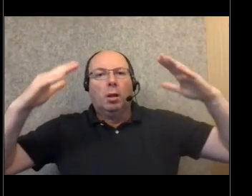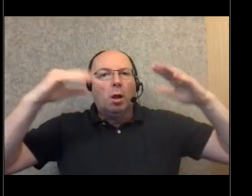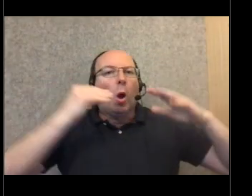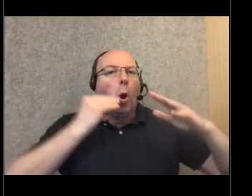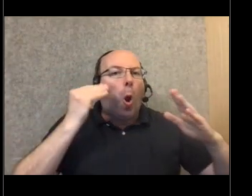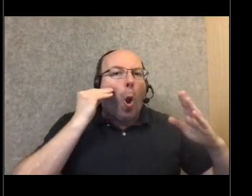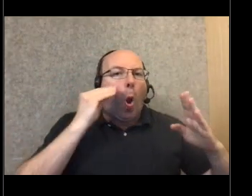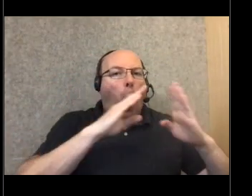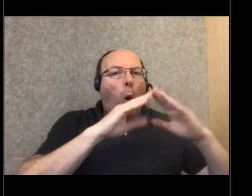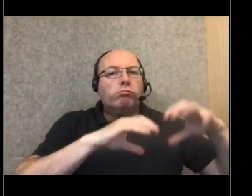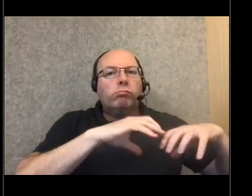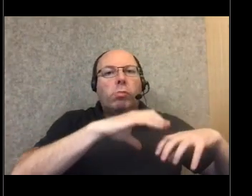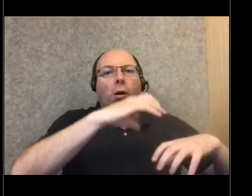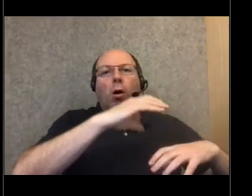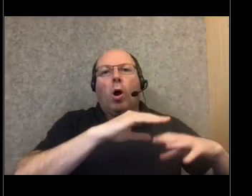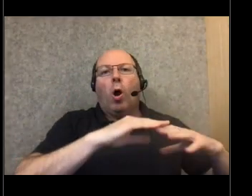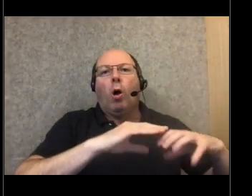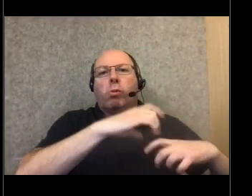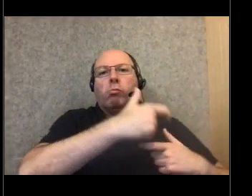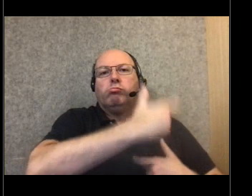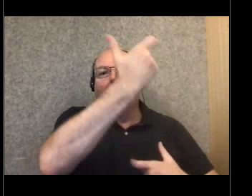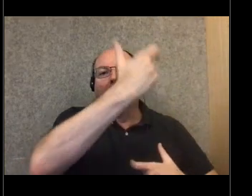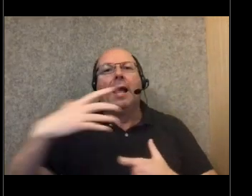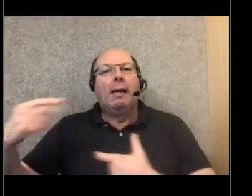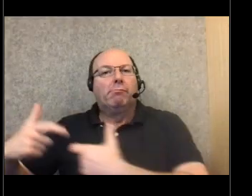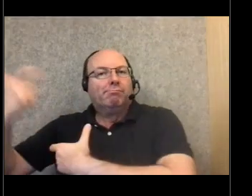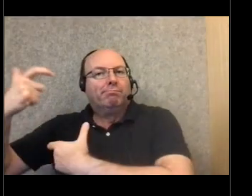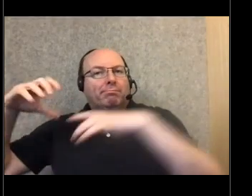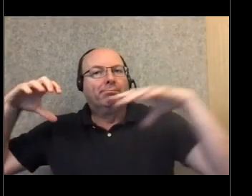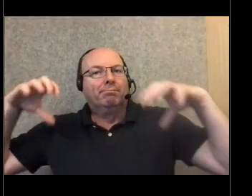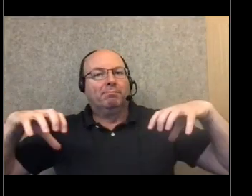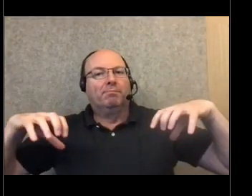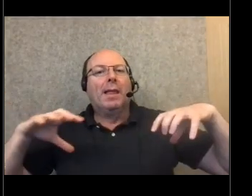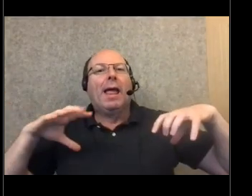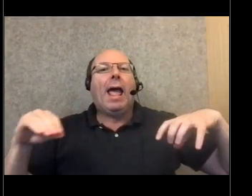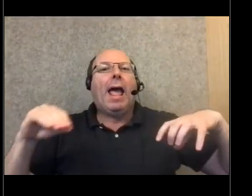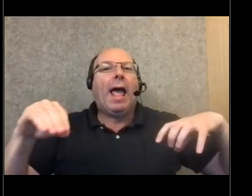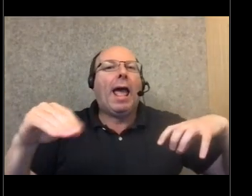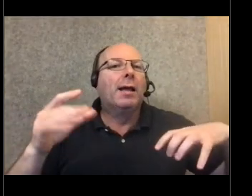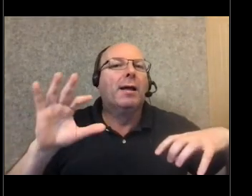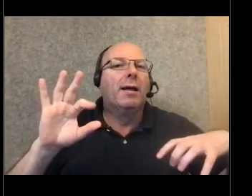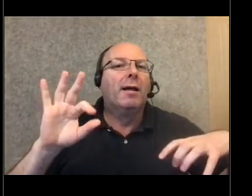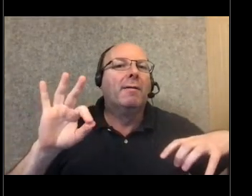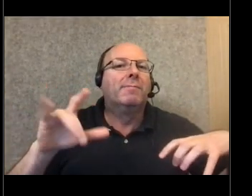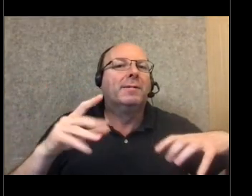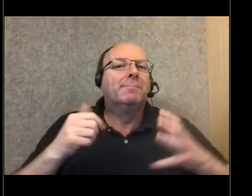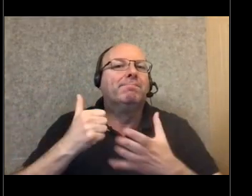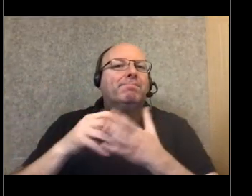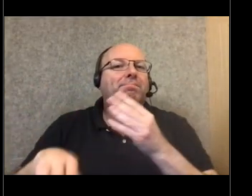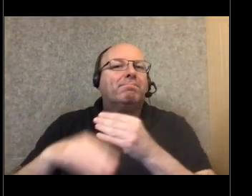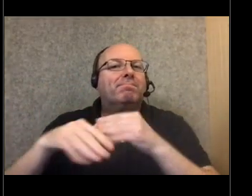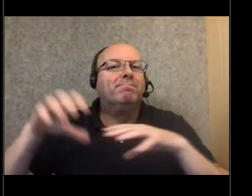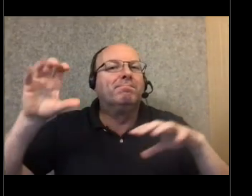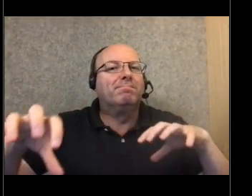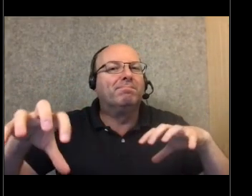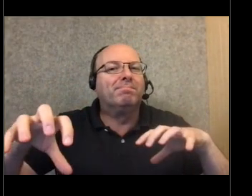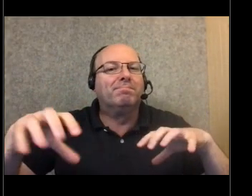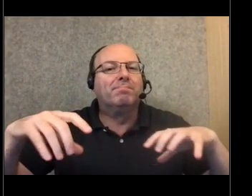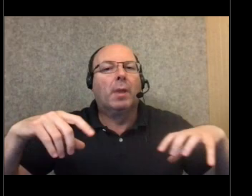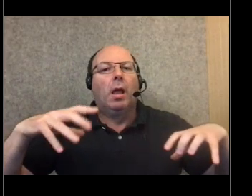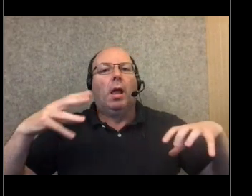units and accessible facilities, elements, and spaces on the same site.